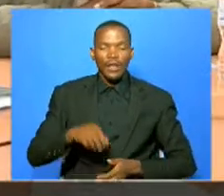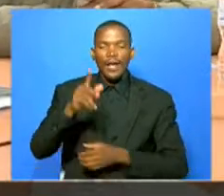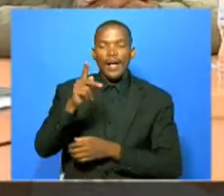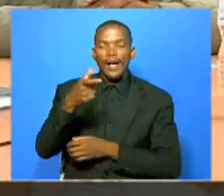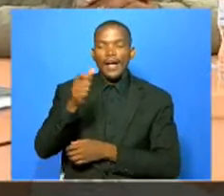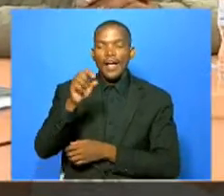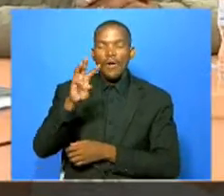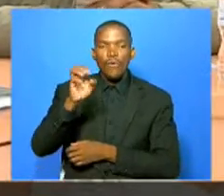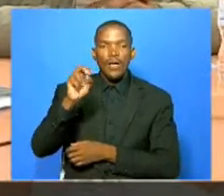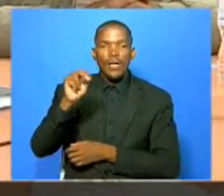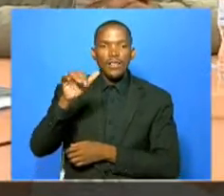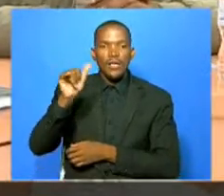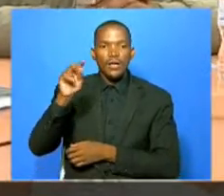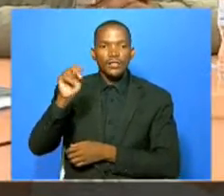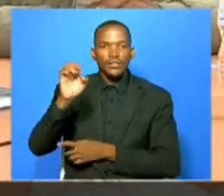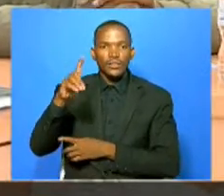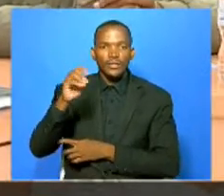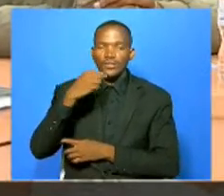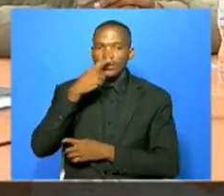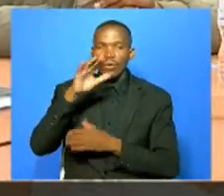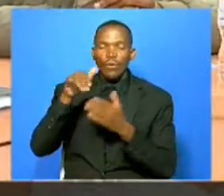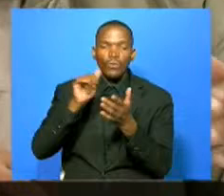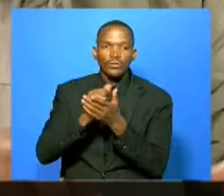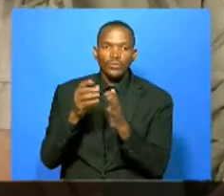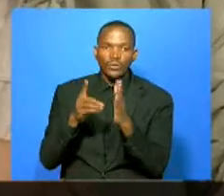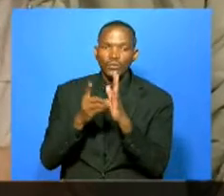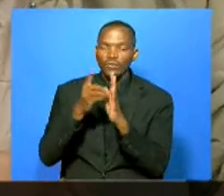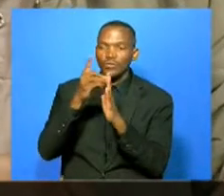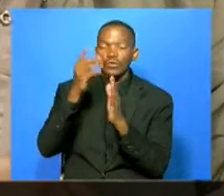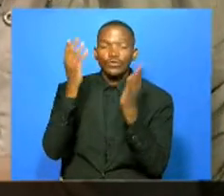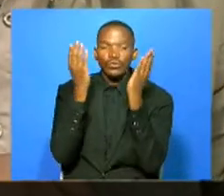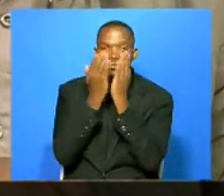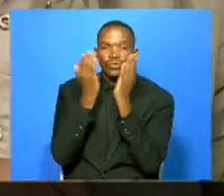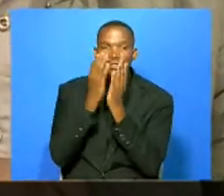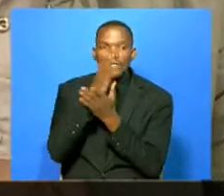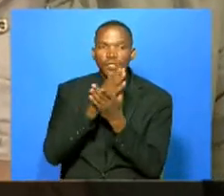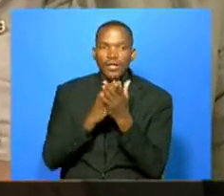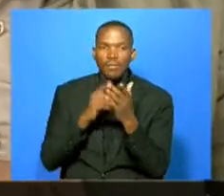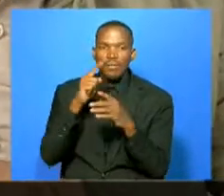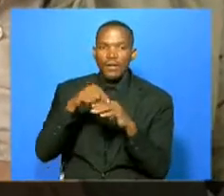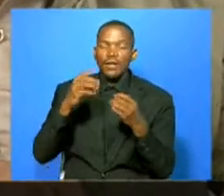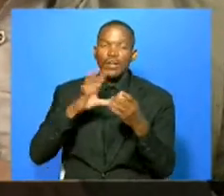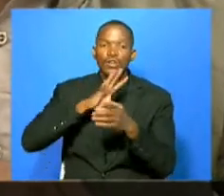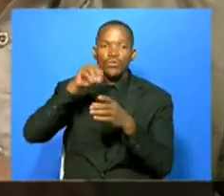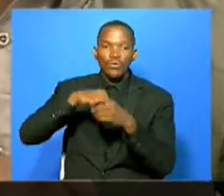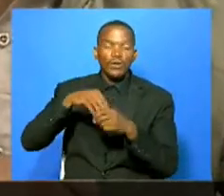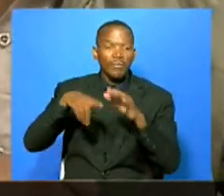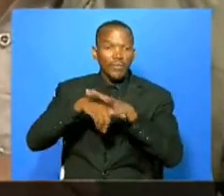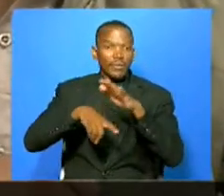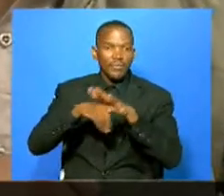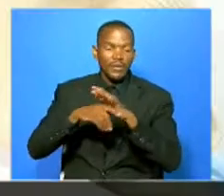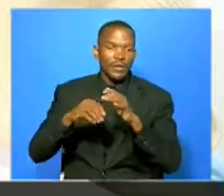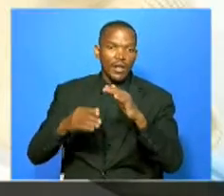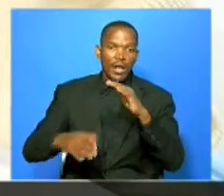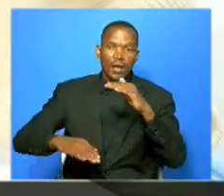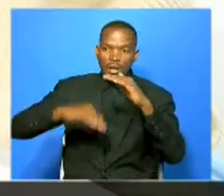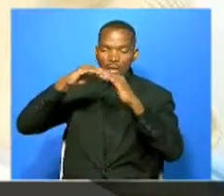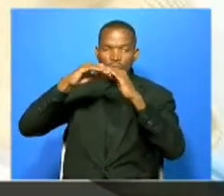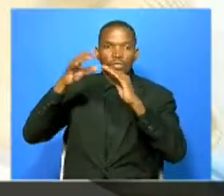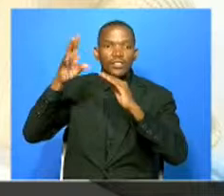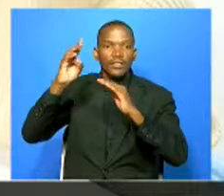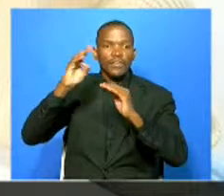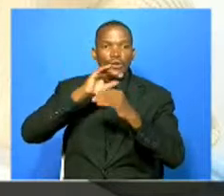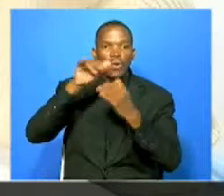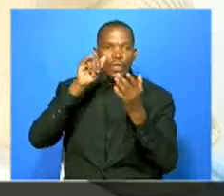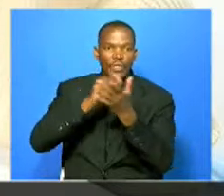Rakgwenyane a re bana ba ipeele pele maitlamo a go tlhatlhosa dikolo dingwe maemo go akaretsa mephato e mengwe. Kganya e papamatsa maitlamo a puso a gore